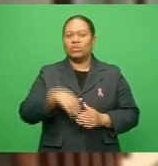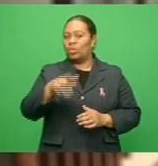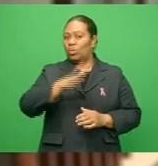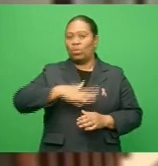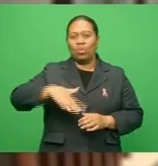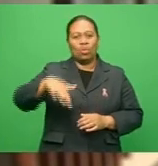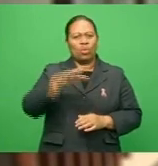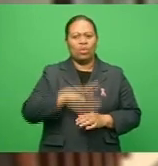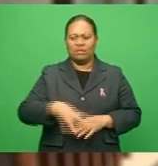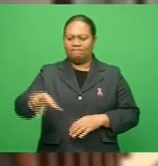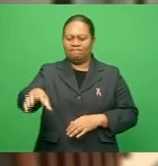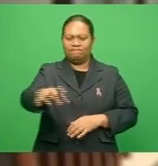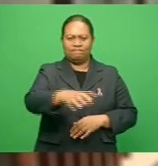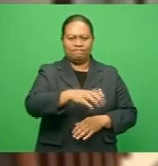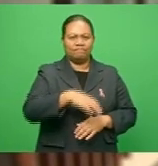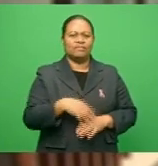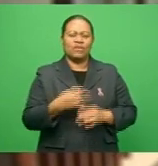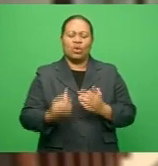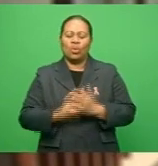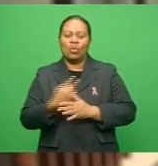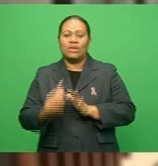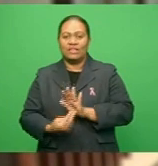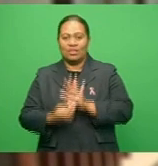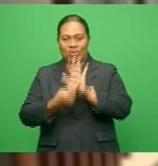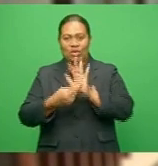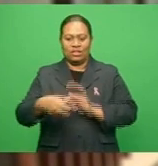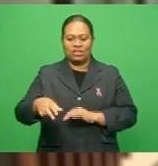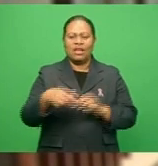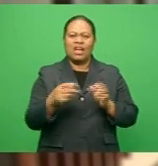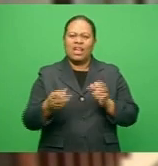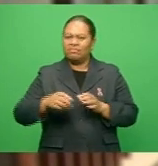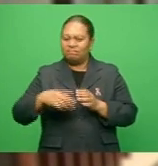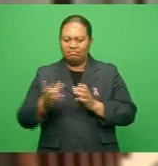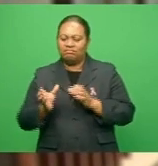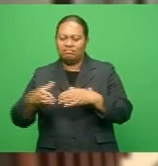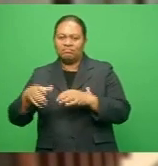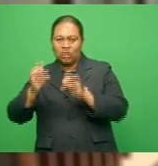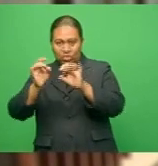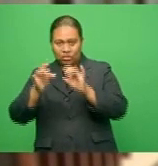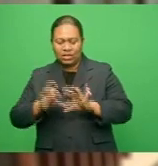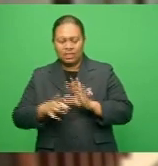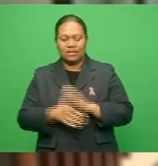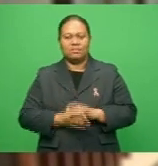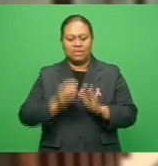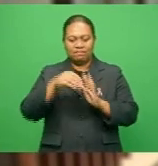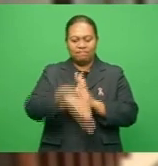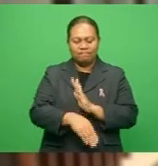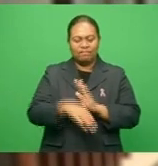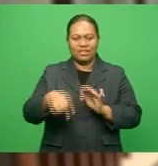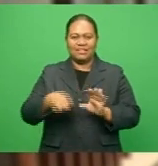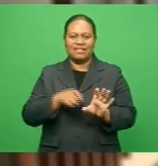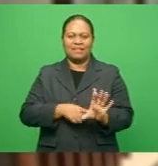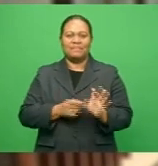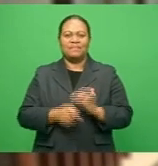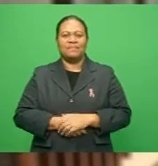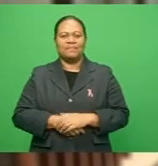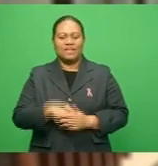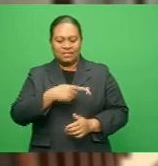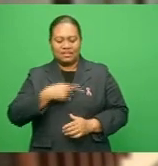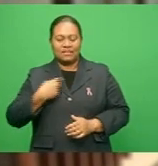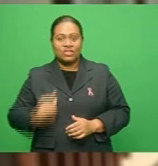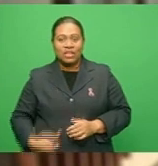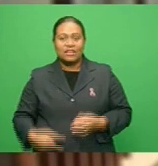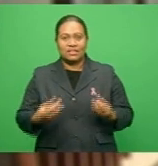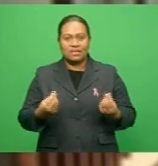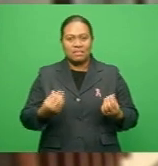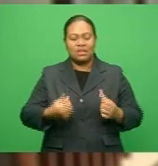and territories except for the Northern Territory. This was their first back-to-back monthly decline this year. Meanwhile, the Chinese yuan surged